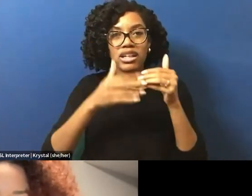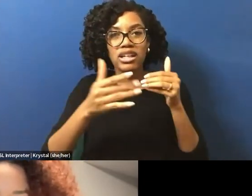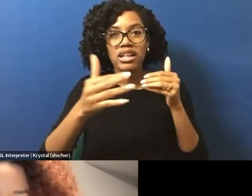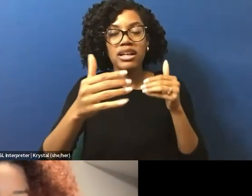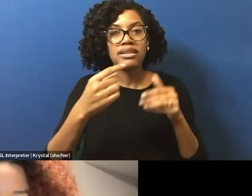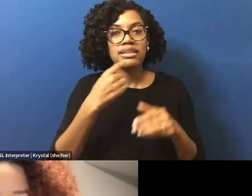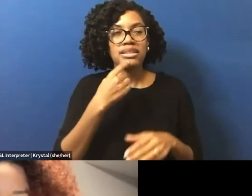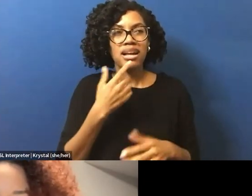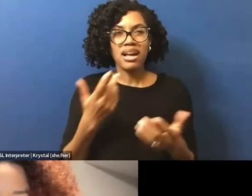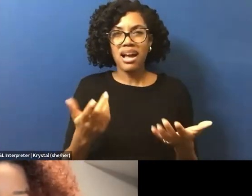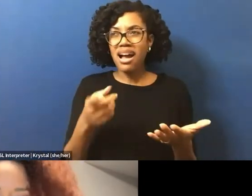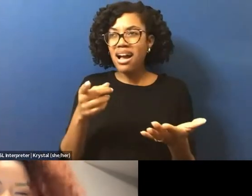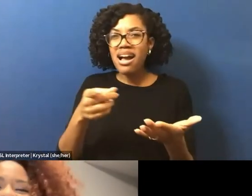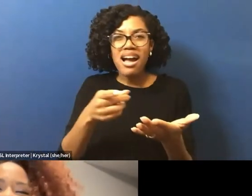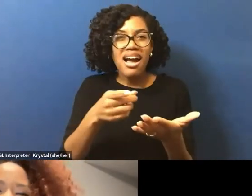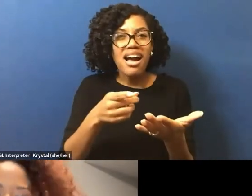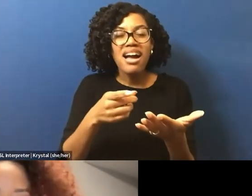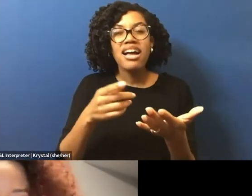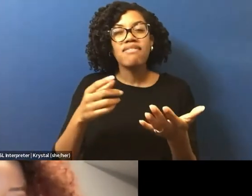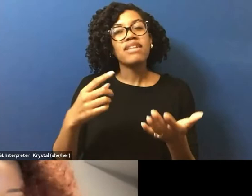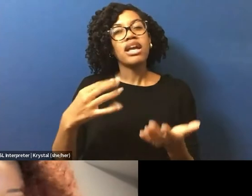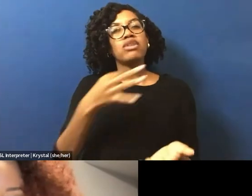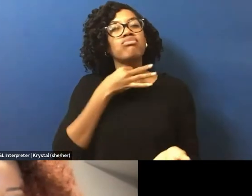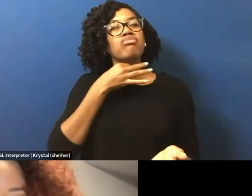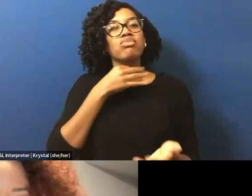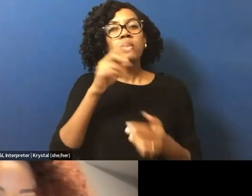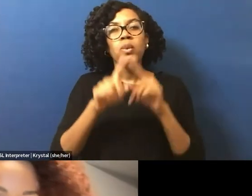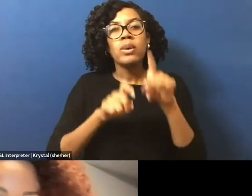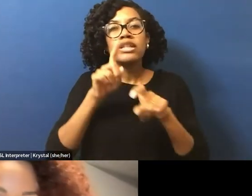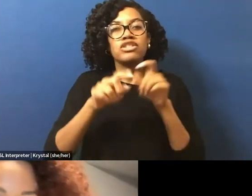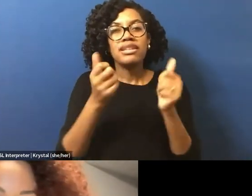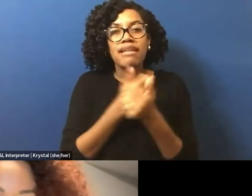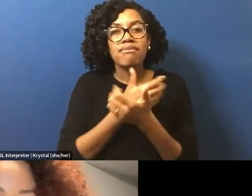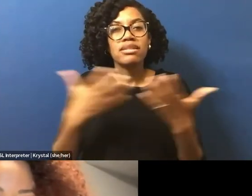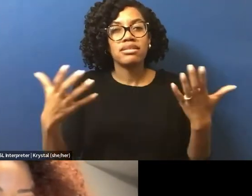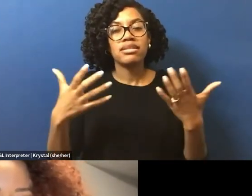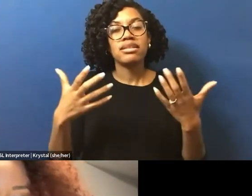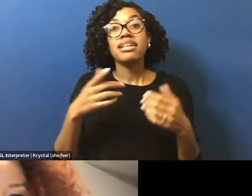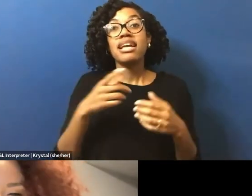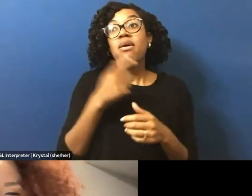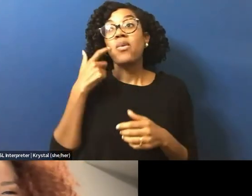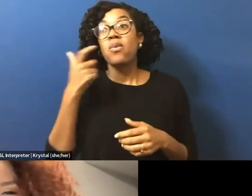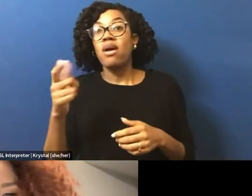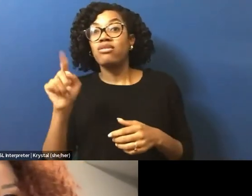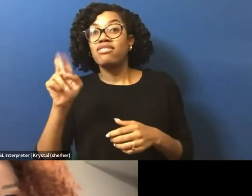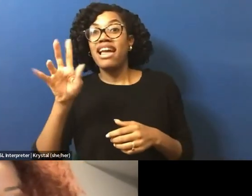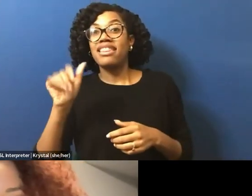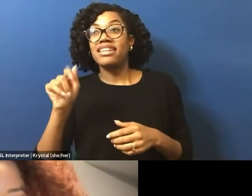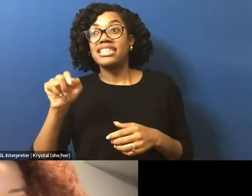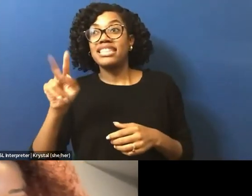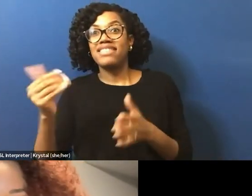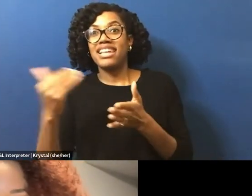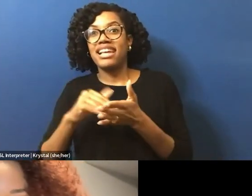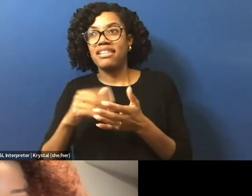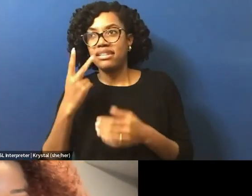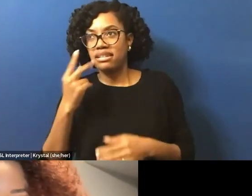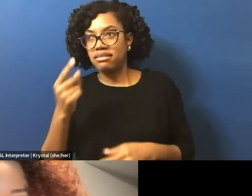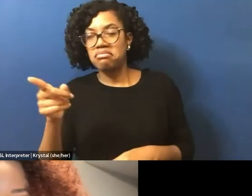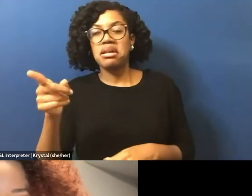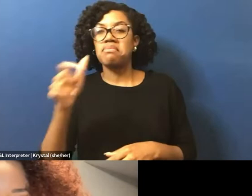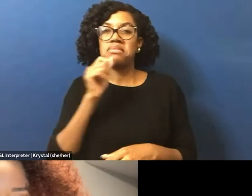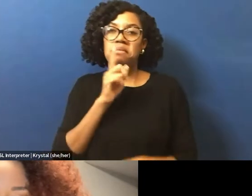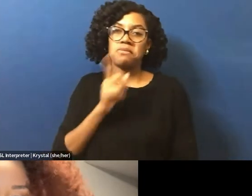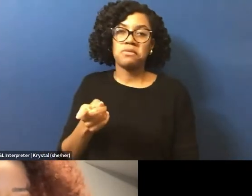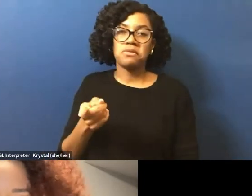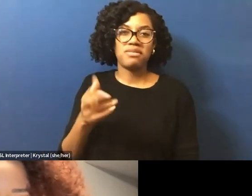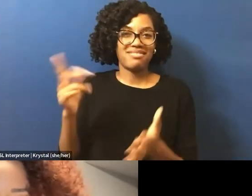they see reality TV differently. So it comes full circle. I love that so much, because one thing that